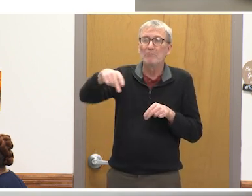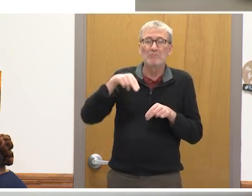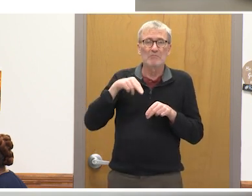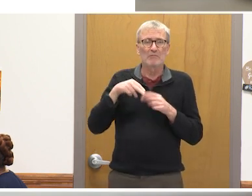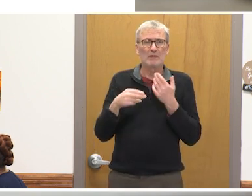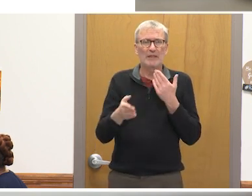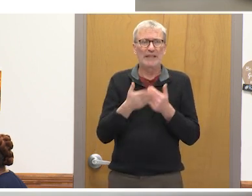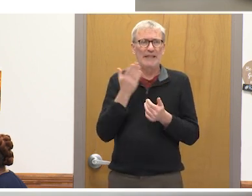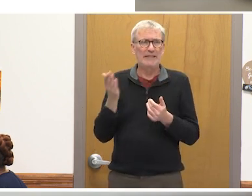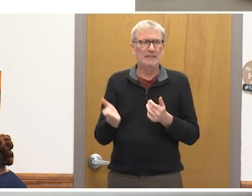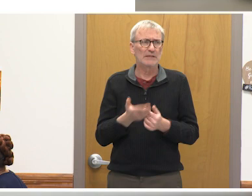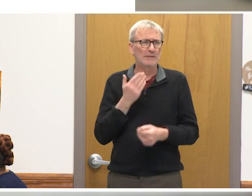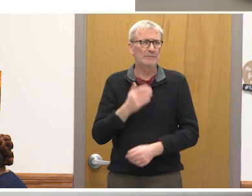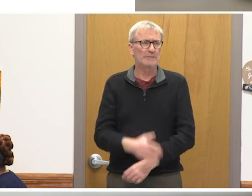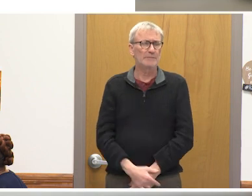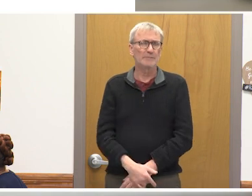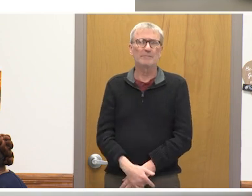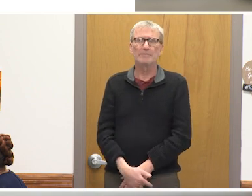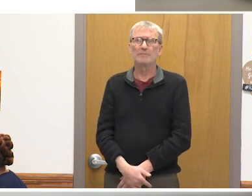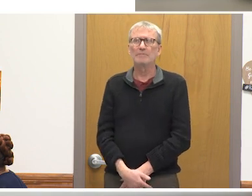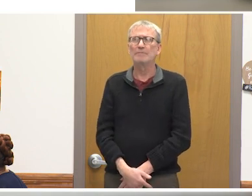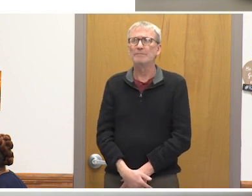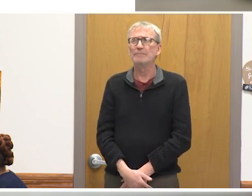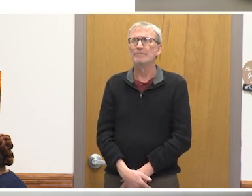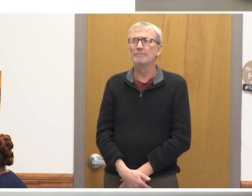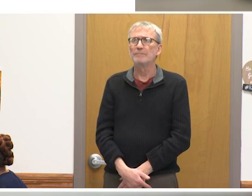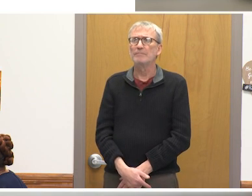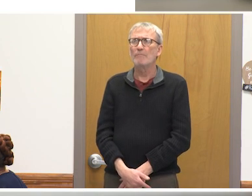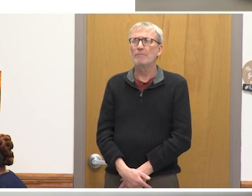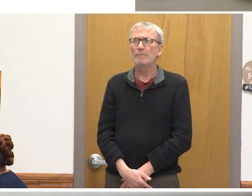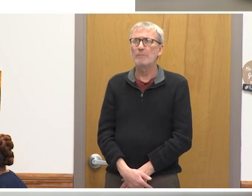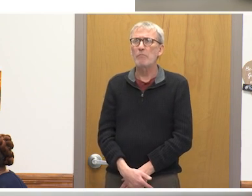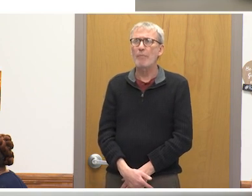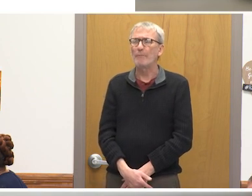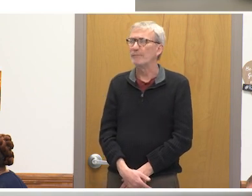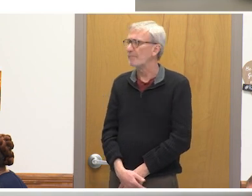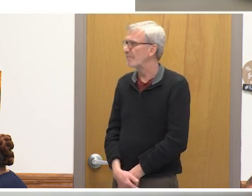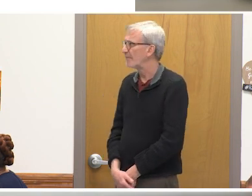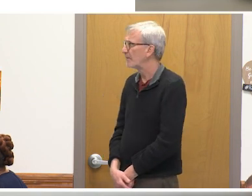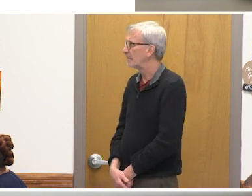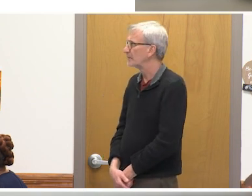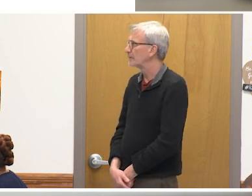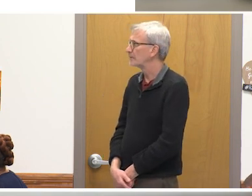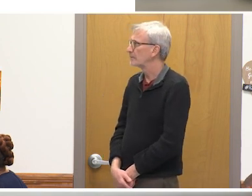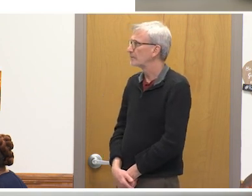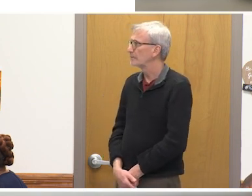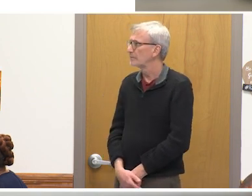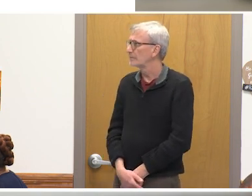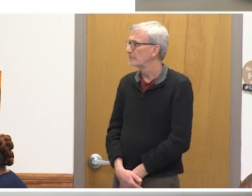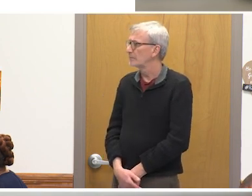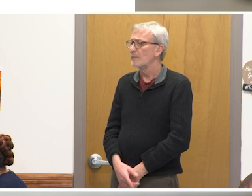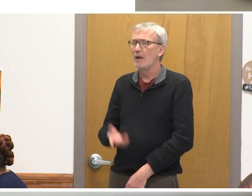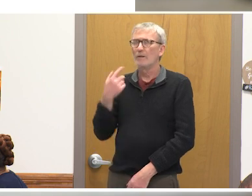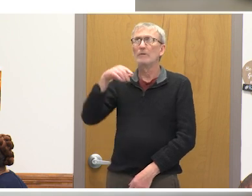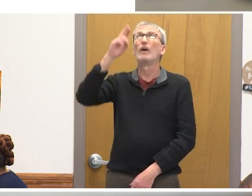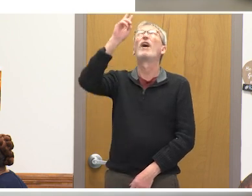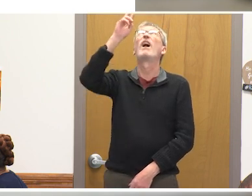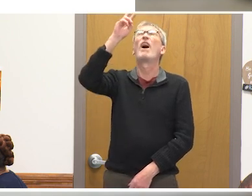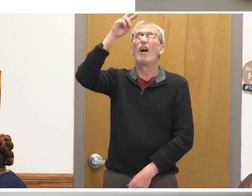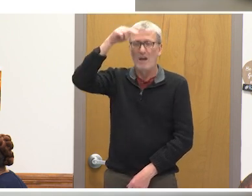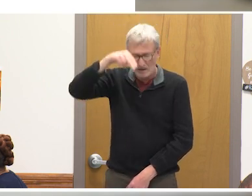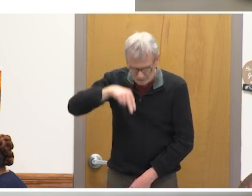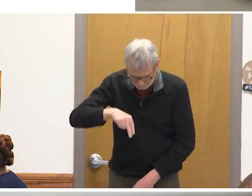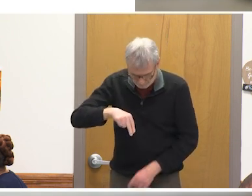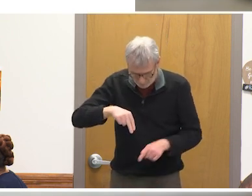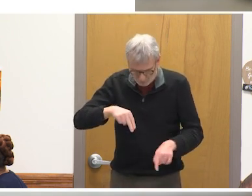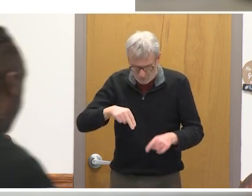across the street or in that mixing zone quicker. Next slide. So bird's eye view, plan view here is sort